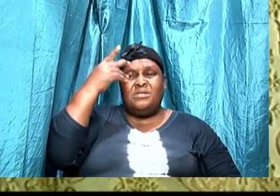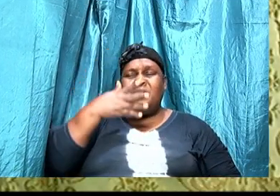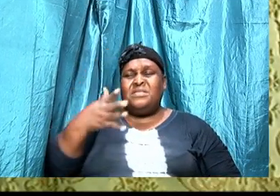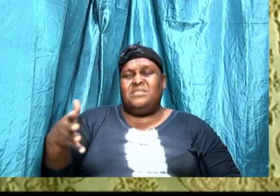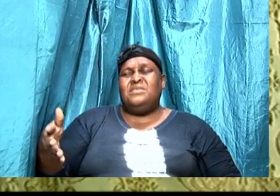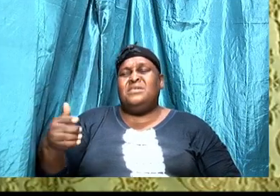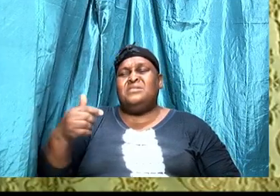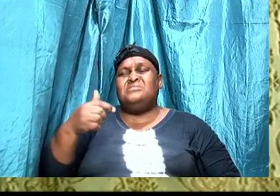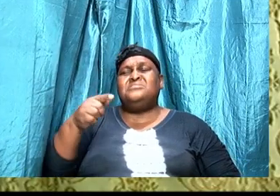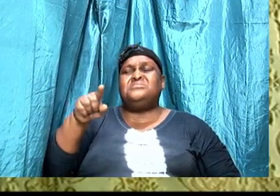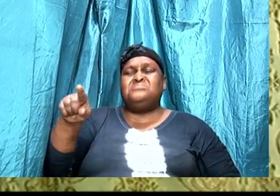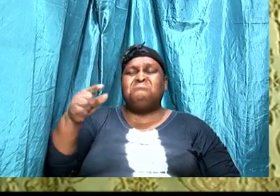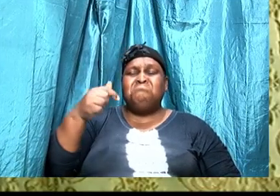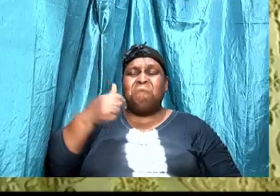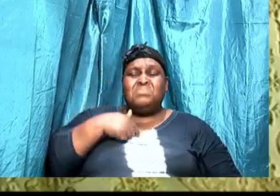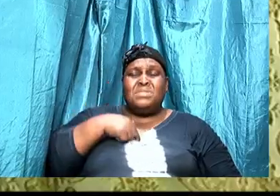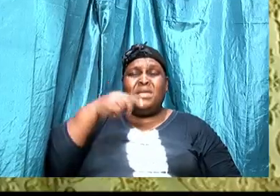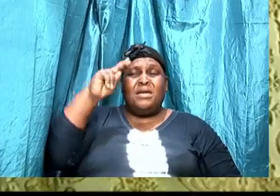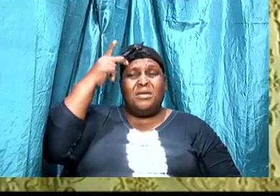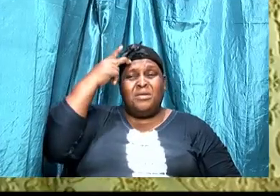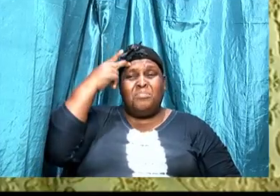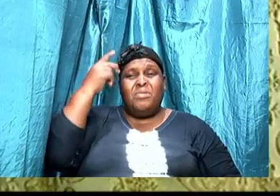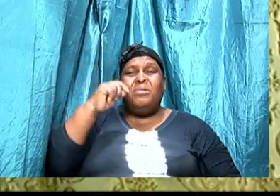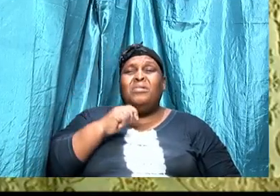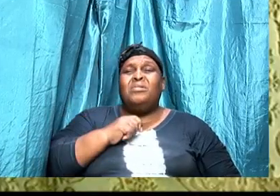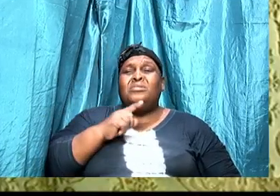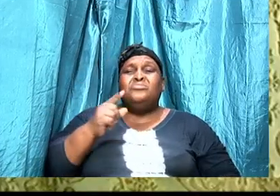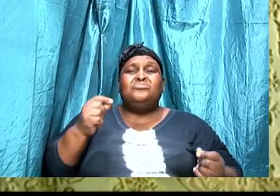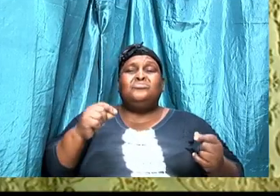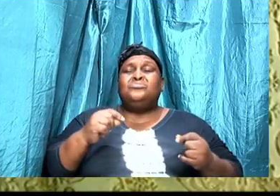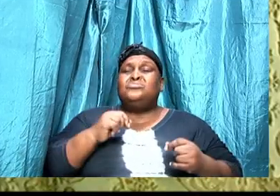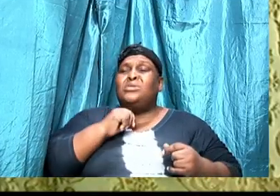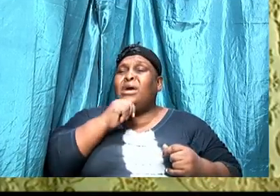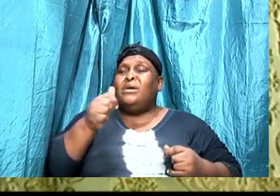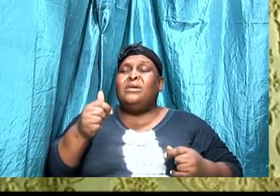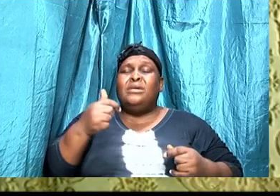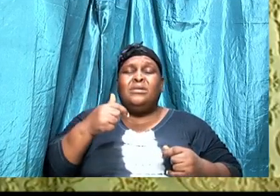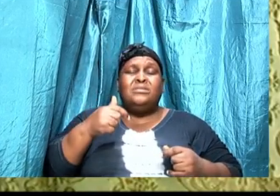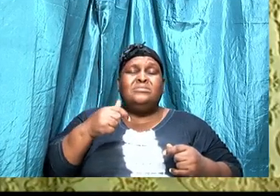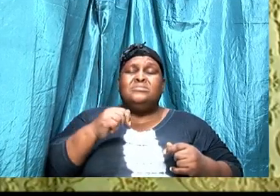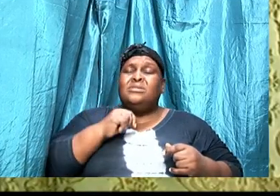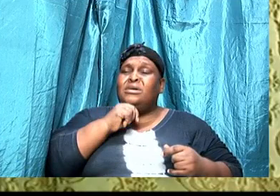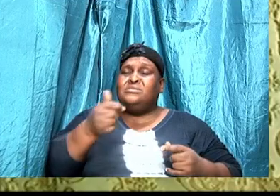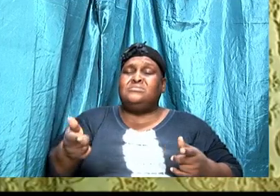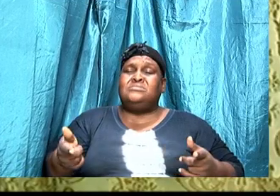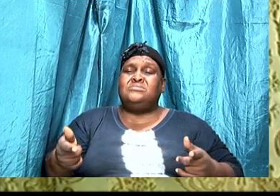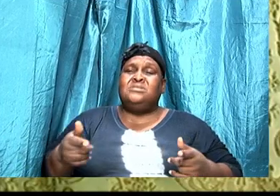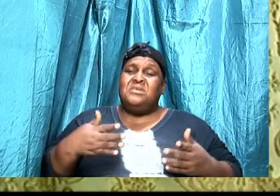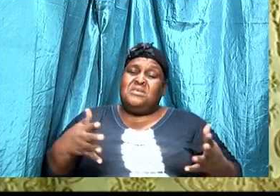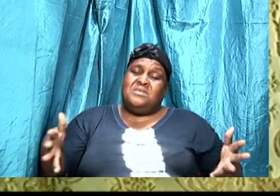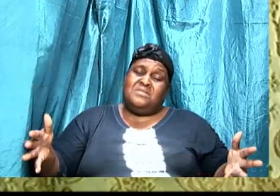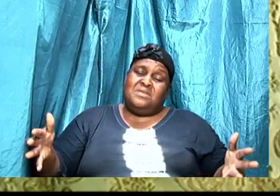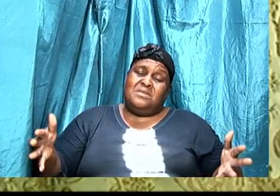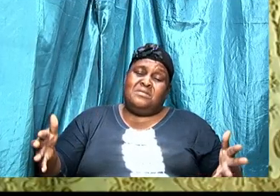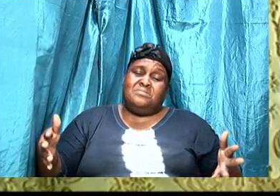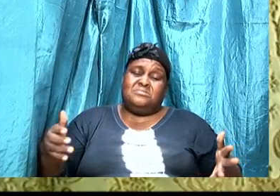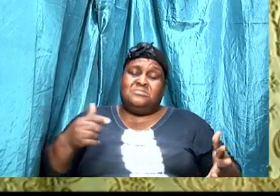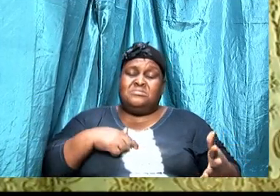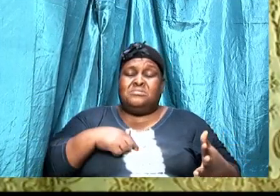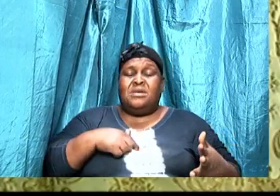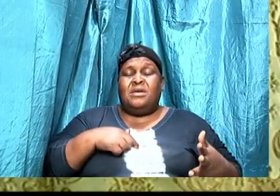would, I do not. And then the things that I would not, that do